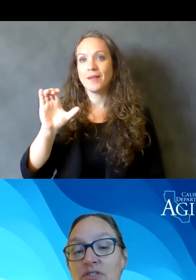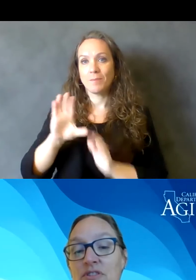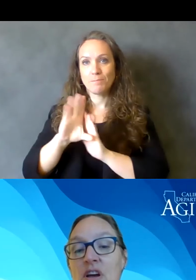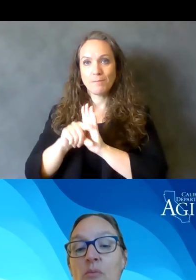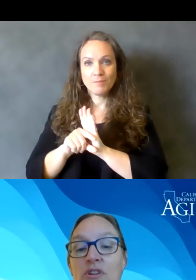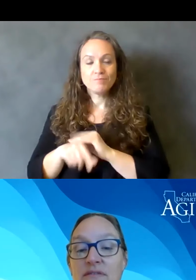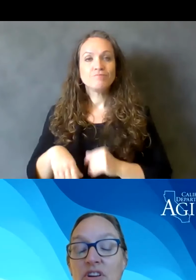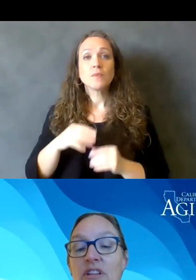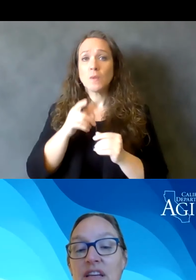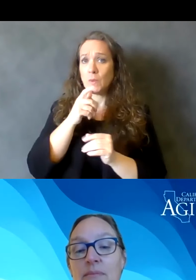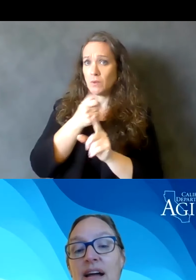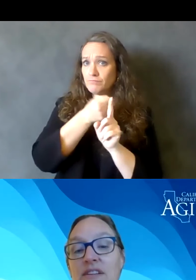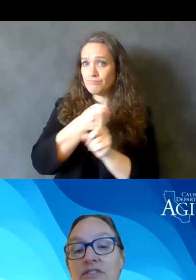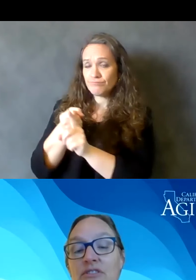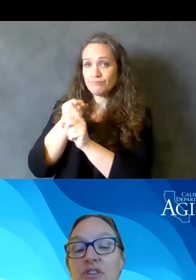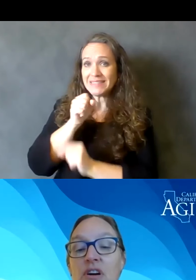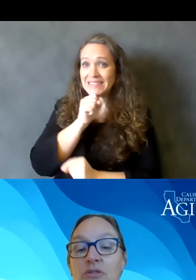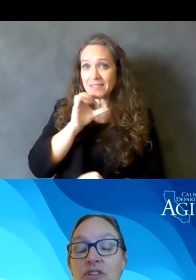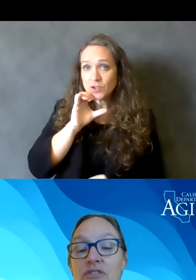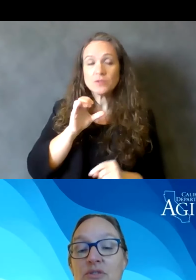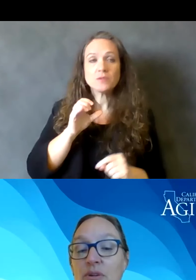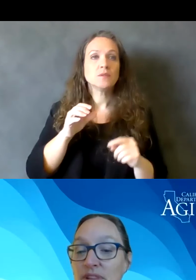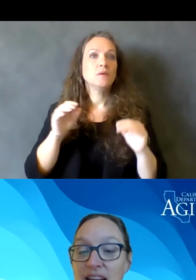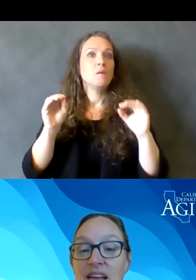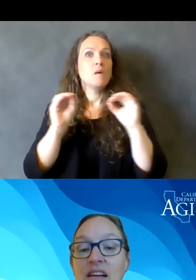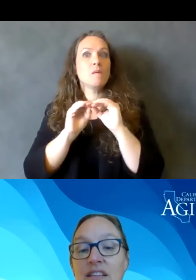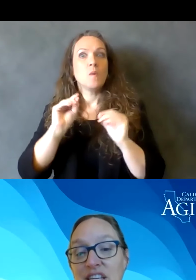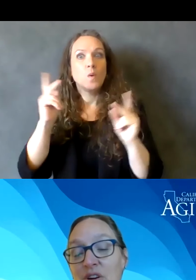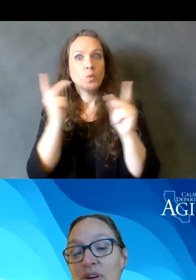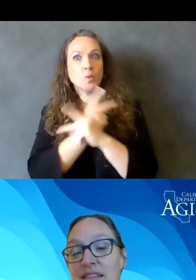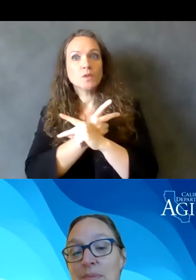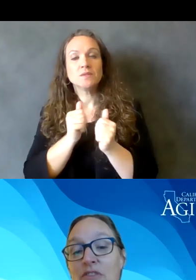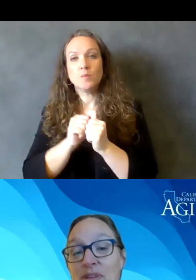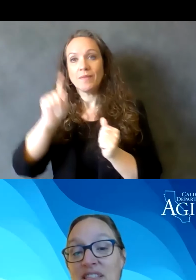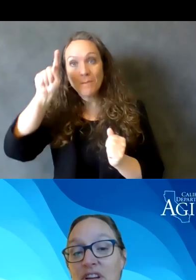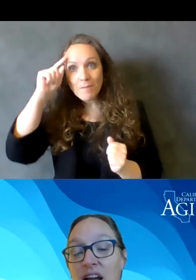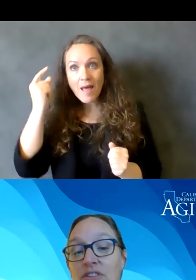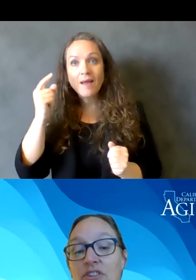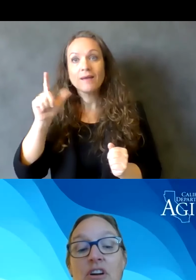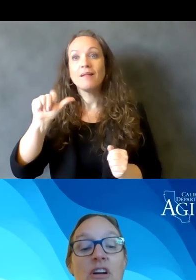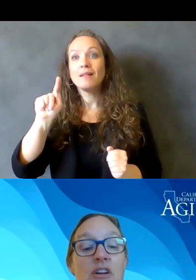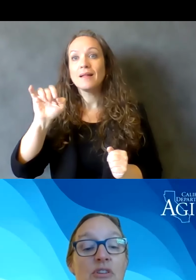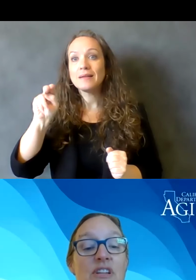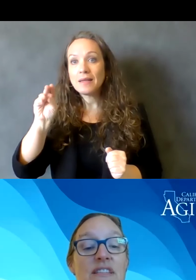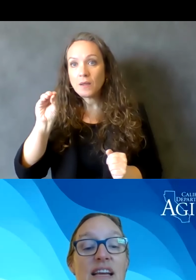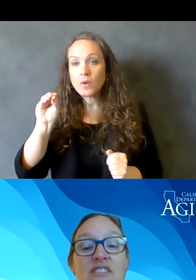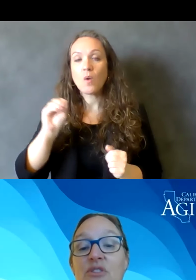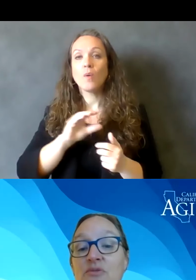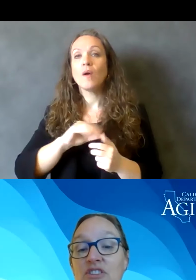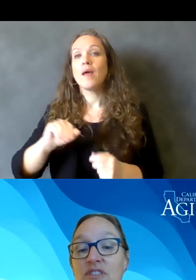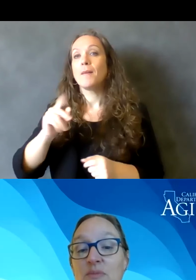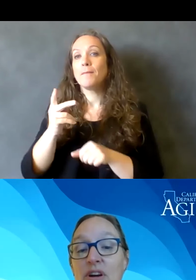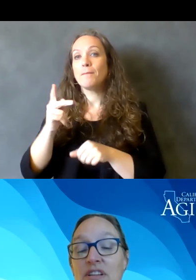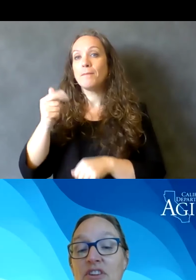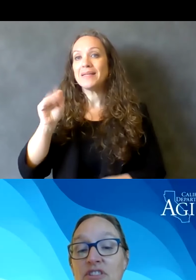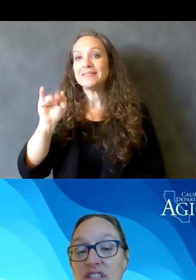older adults more severely impacted older adults who are Black, Latino, and some of our Pacific Islander communities. And so those